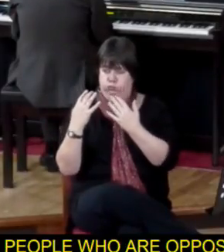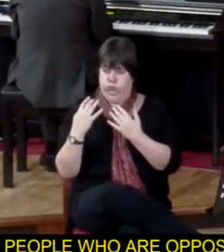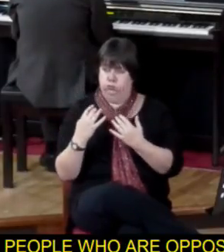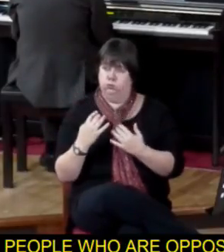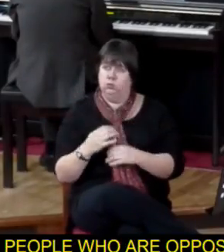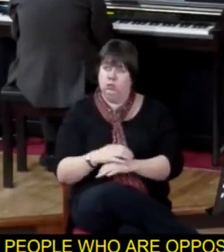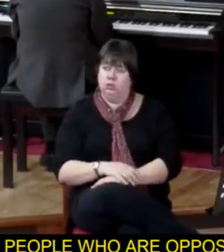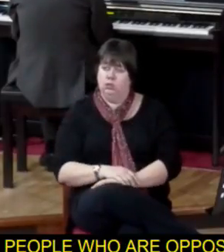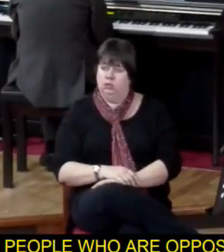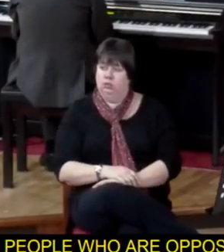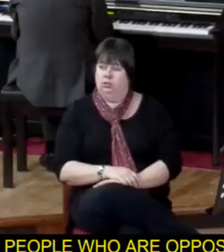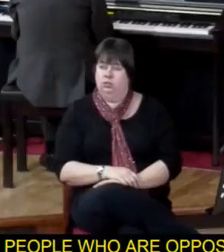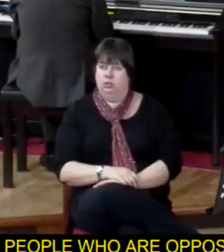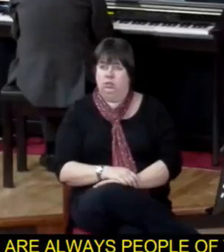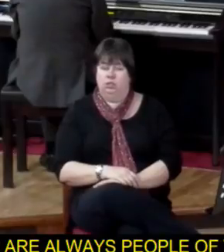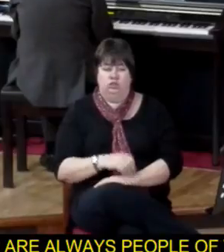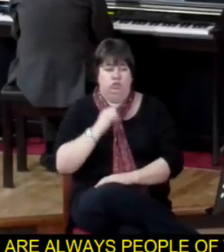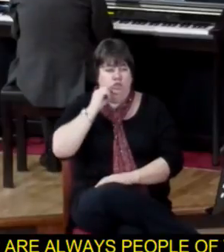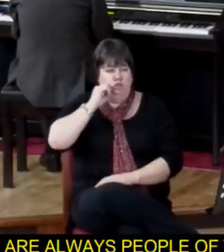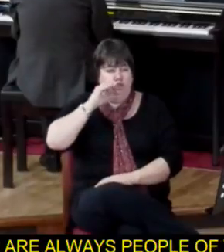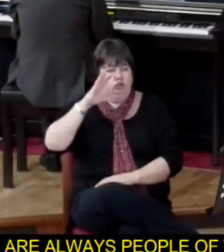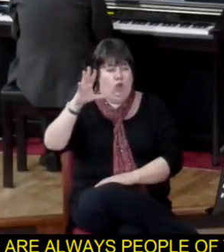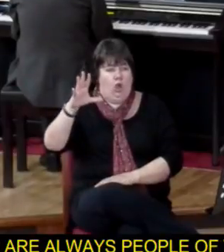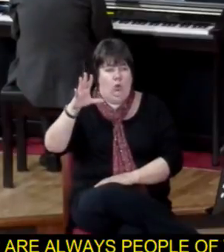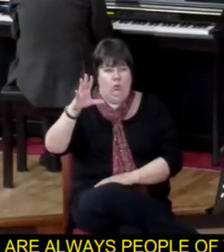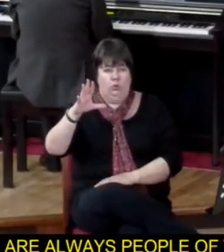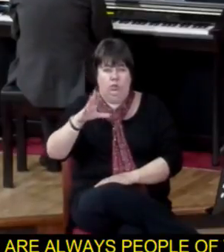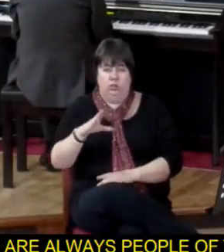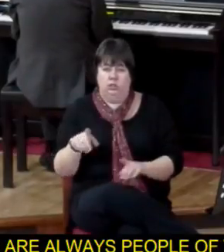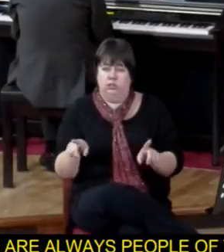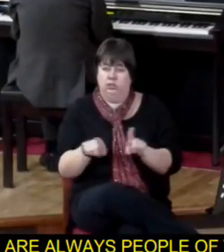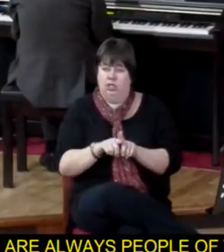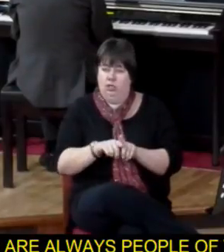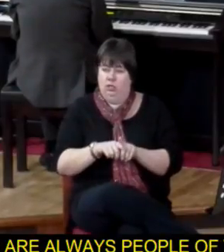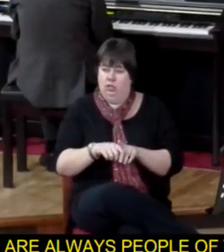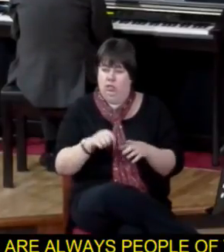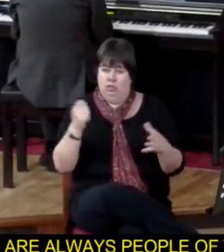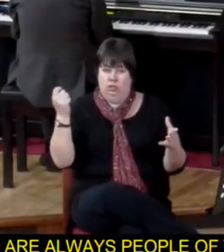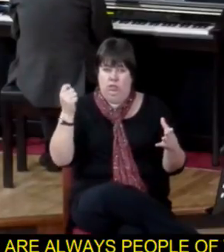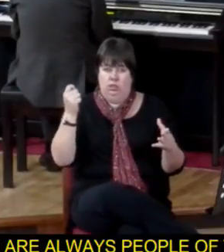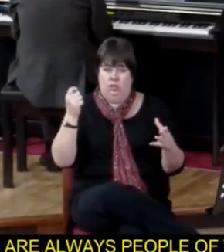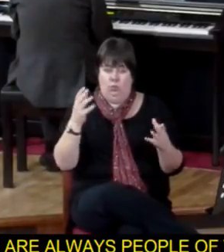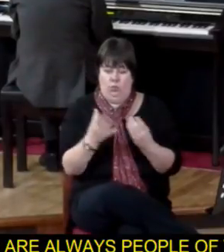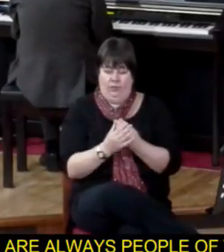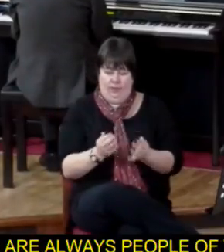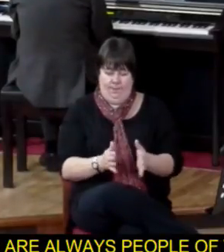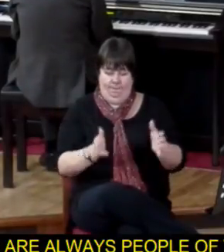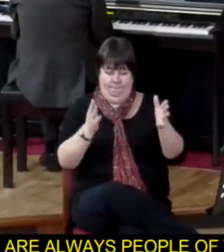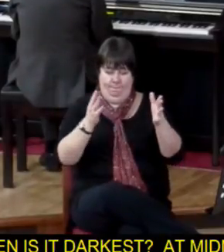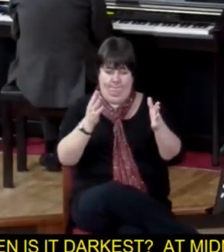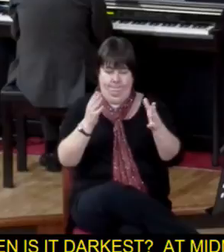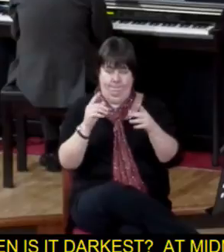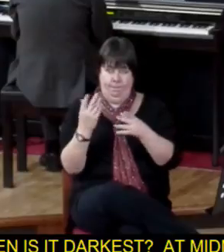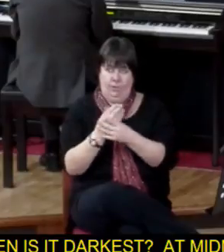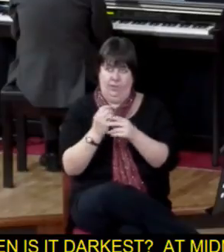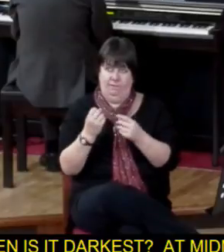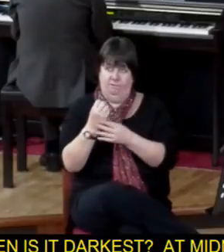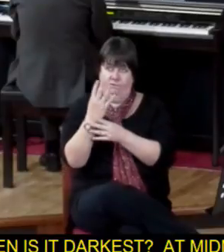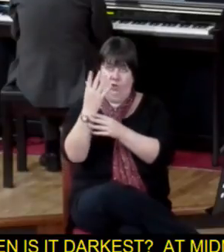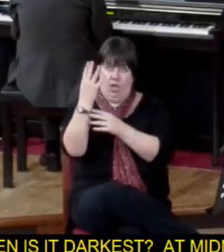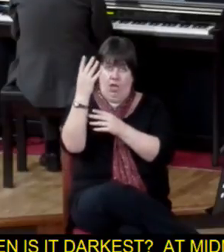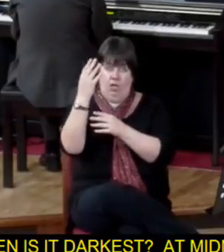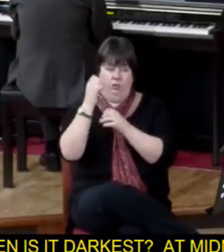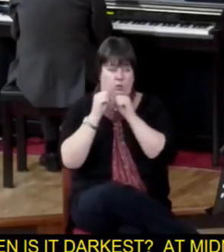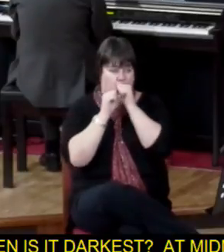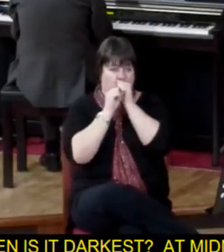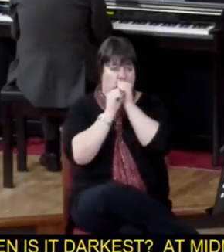were, and they shouted, they broke the jars. The torches shone very brightly, and they sounded through